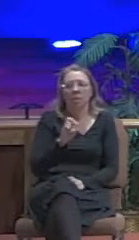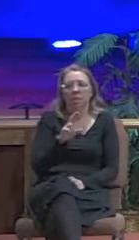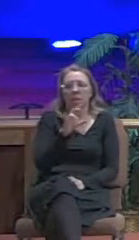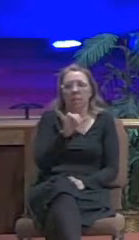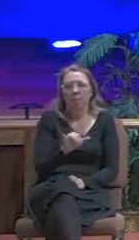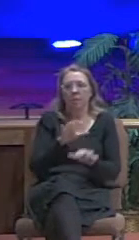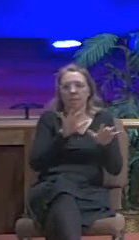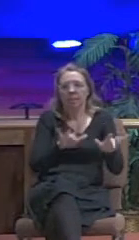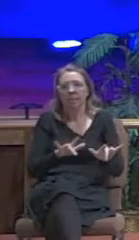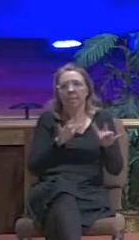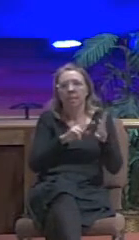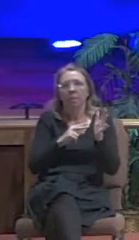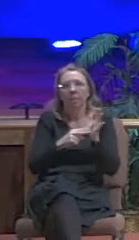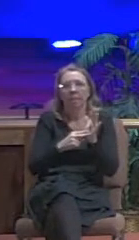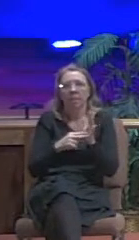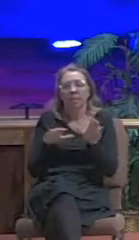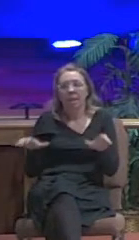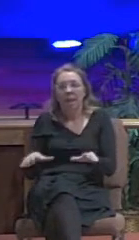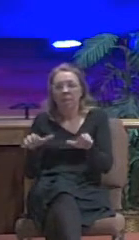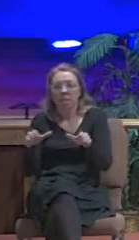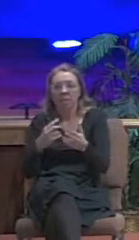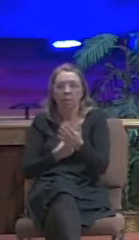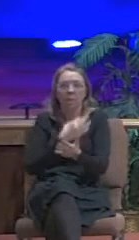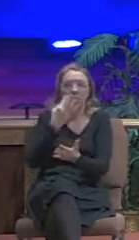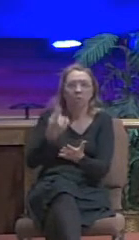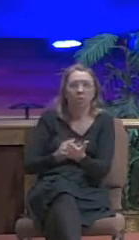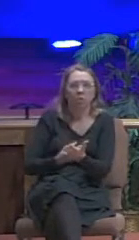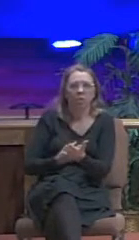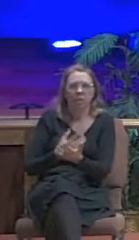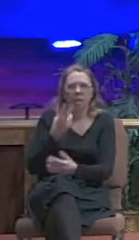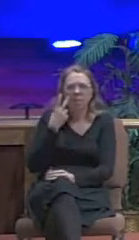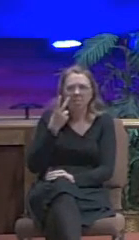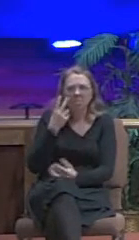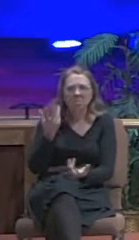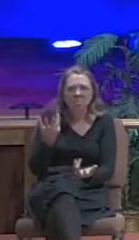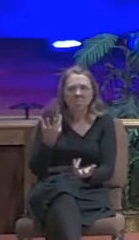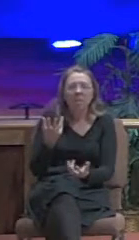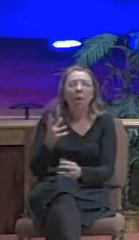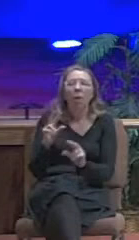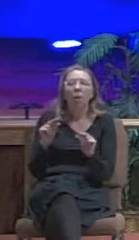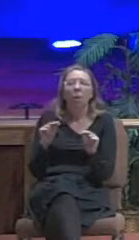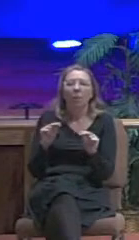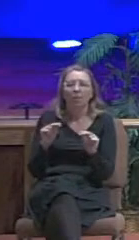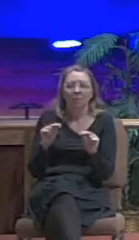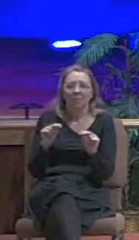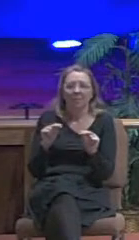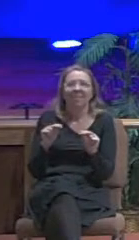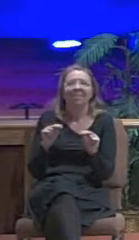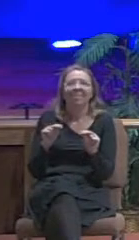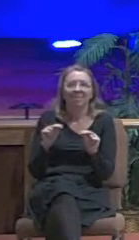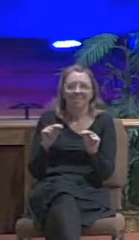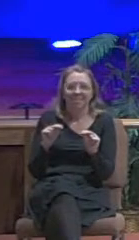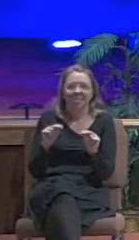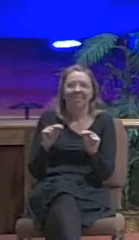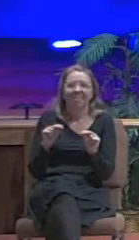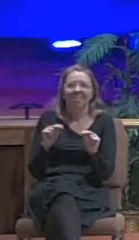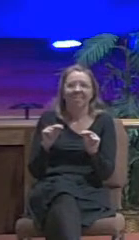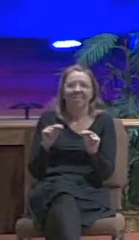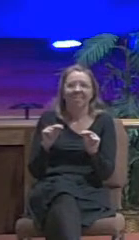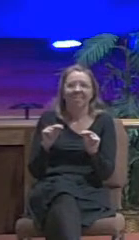occasionally with, what is this? Acting consistently with the revelation of God's